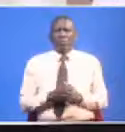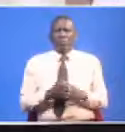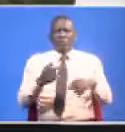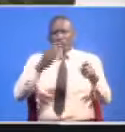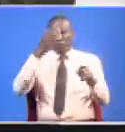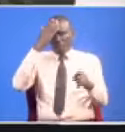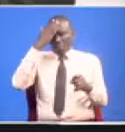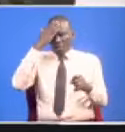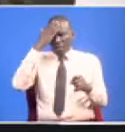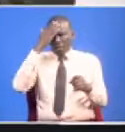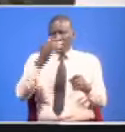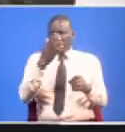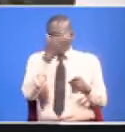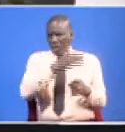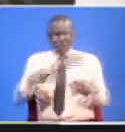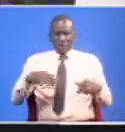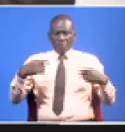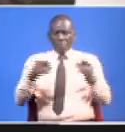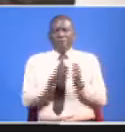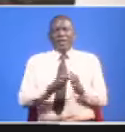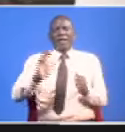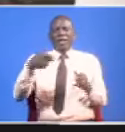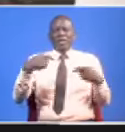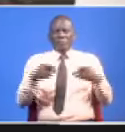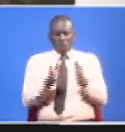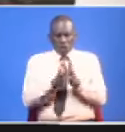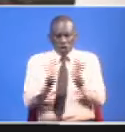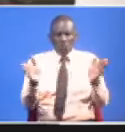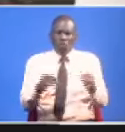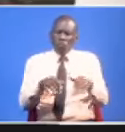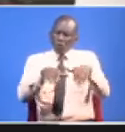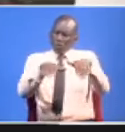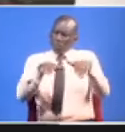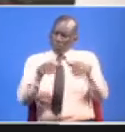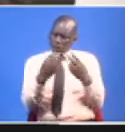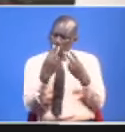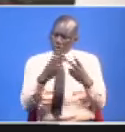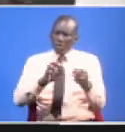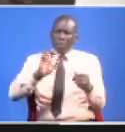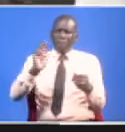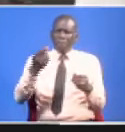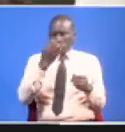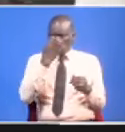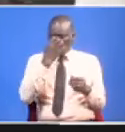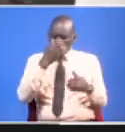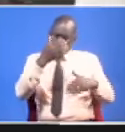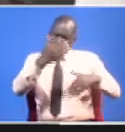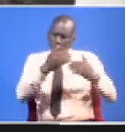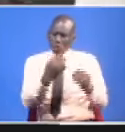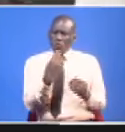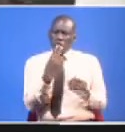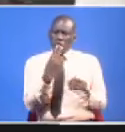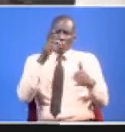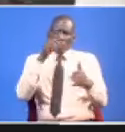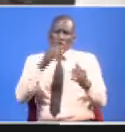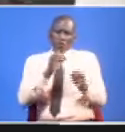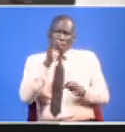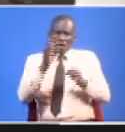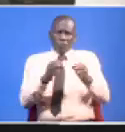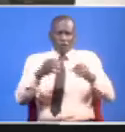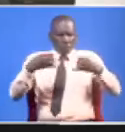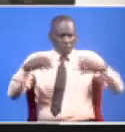From Monday, Catholics and Kenyans at large will be watching President William Ruto closely to see whether